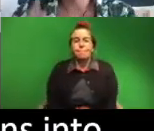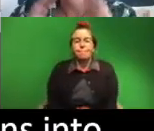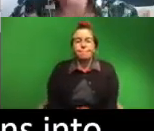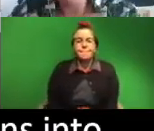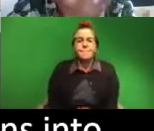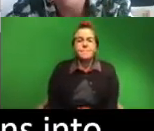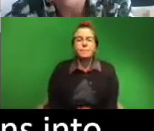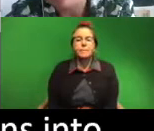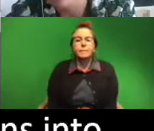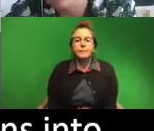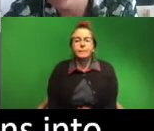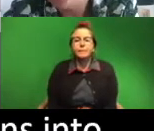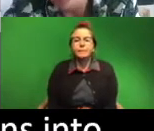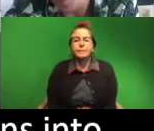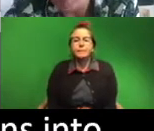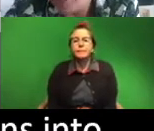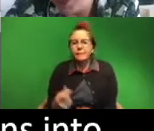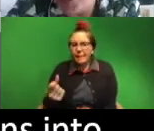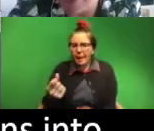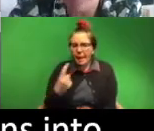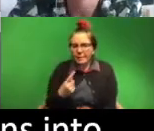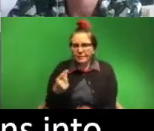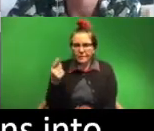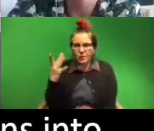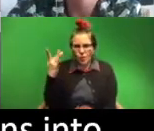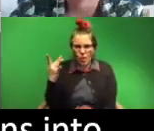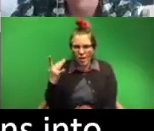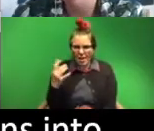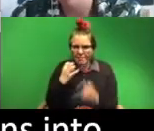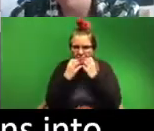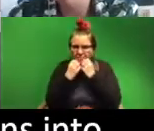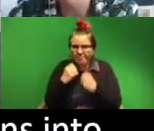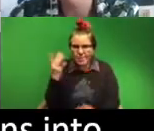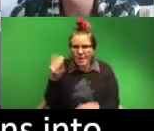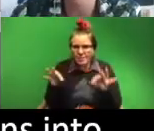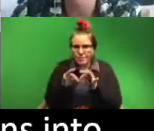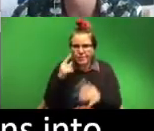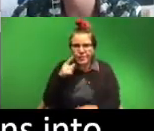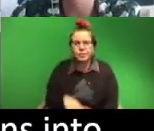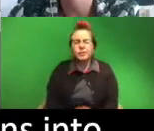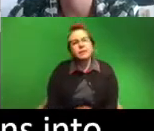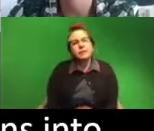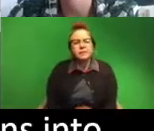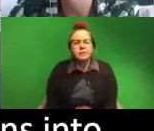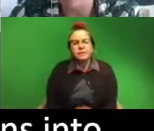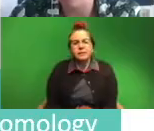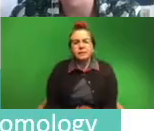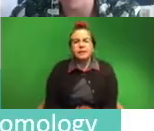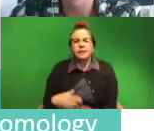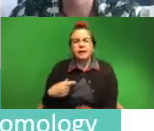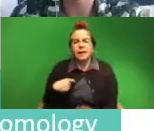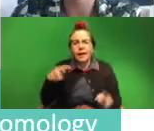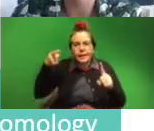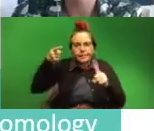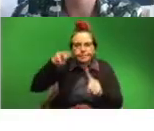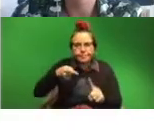Now, you might ask, why do you care? And I guess I can kind of boil it down to a couple